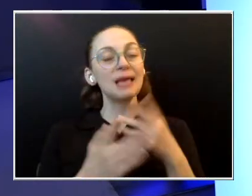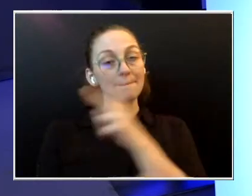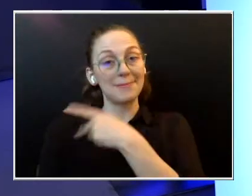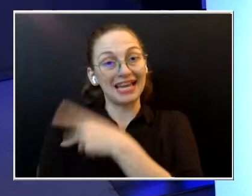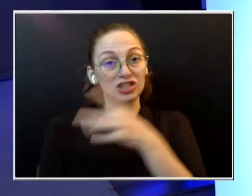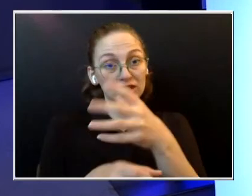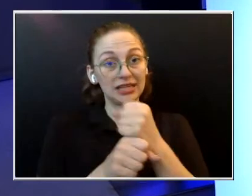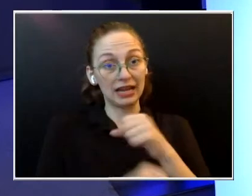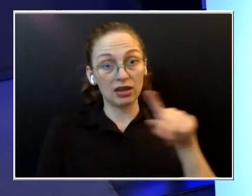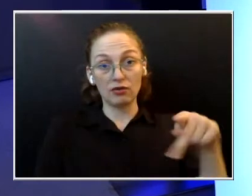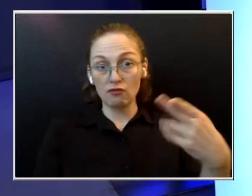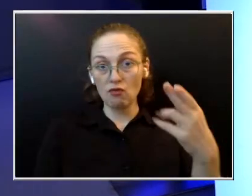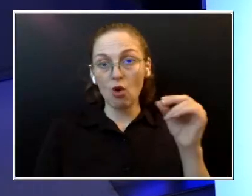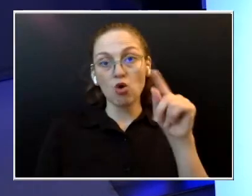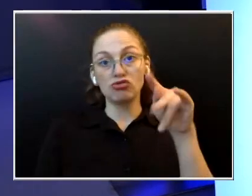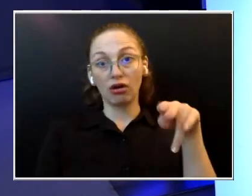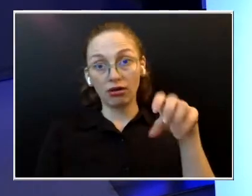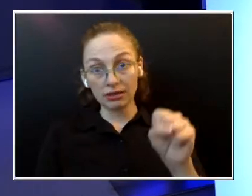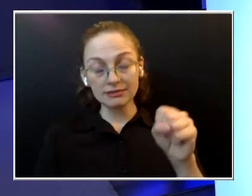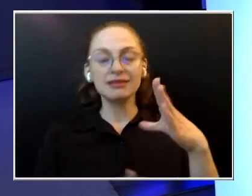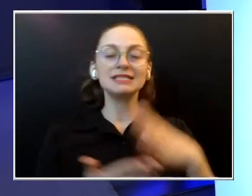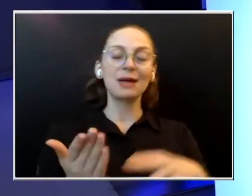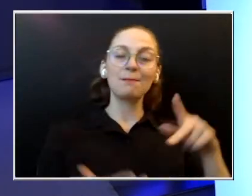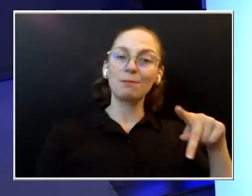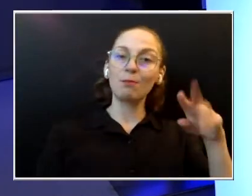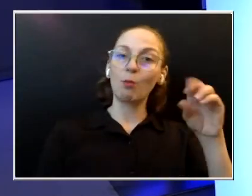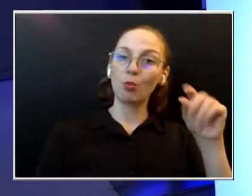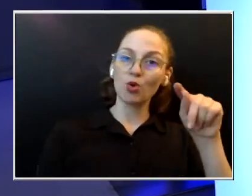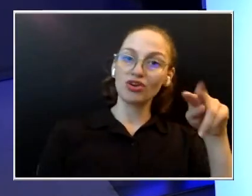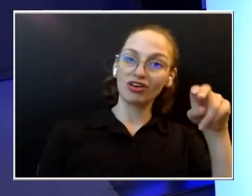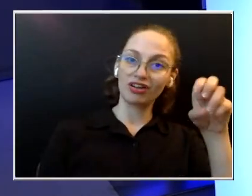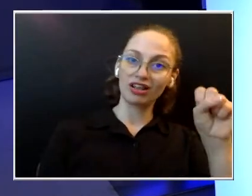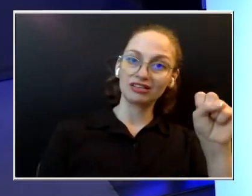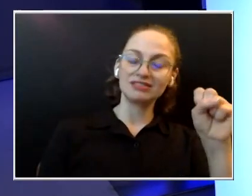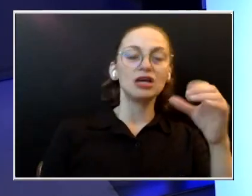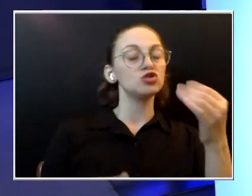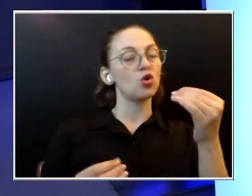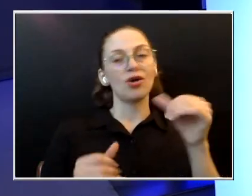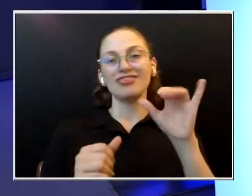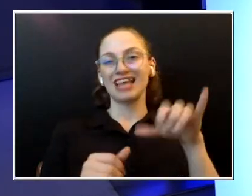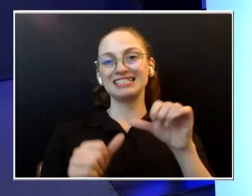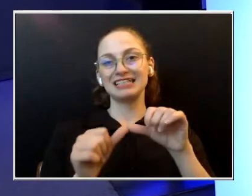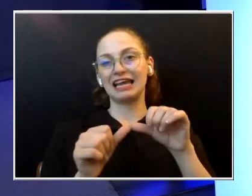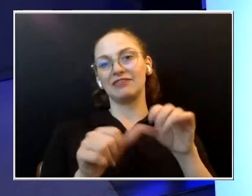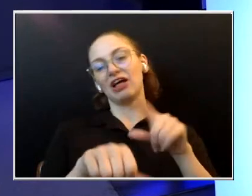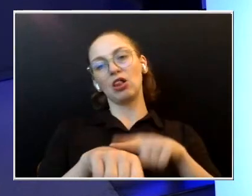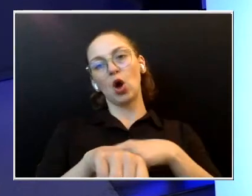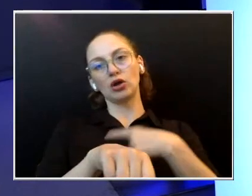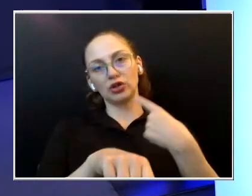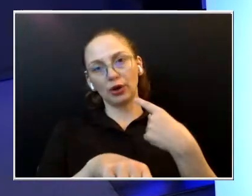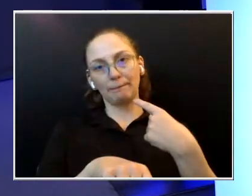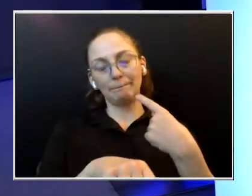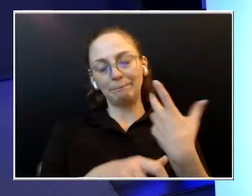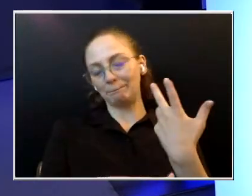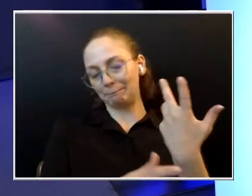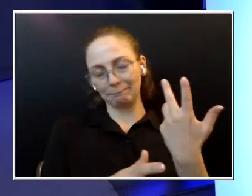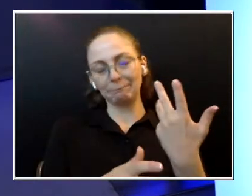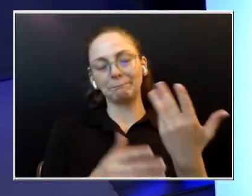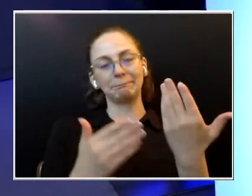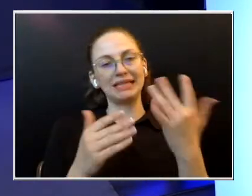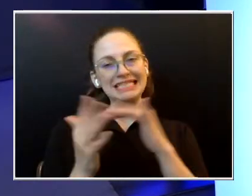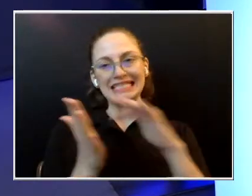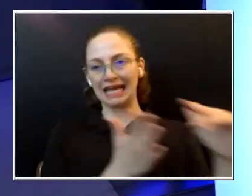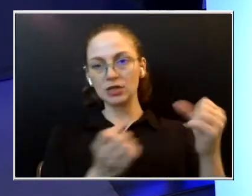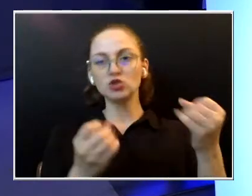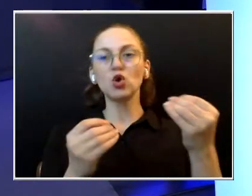we study radiation, the science has to be long-term. Dr. Stuckline, help us understand why it's important to follow patients for years or even